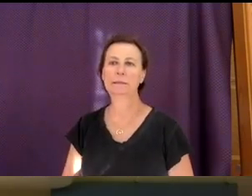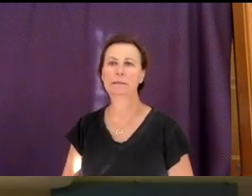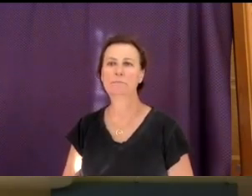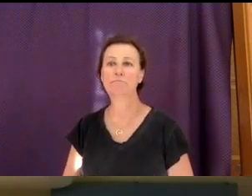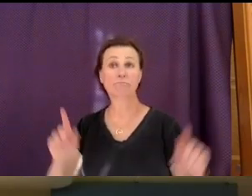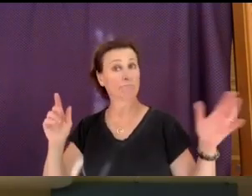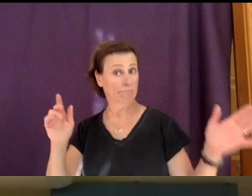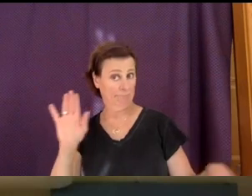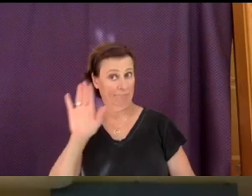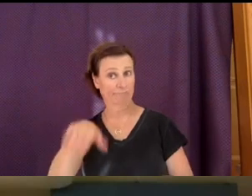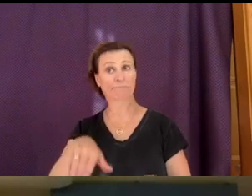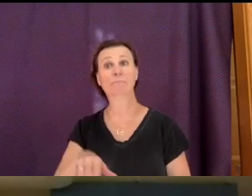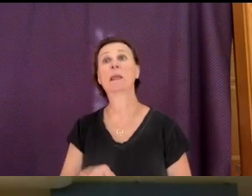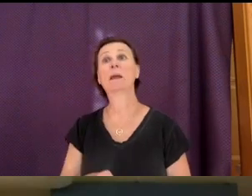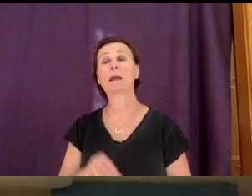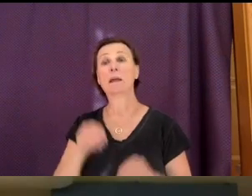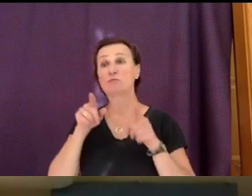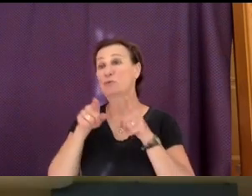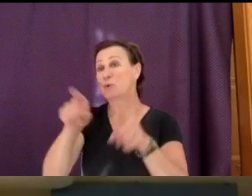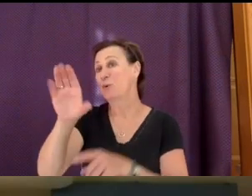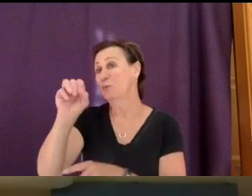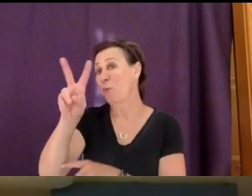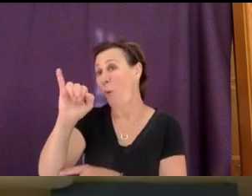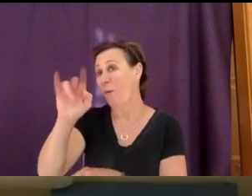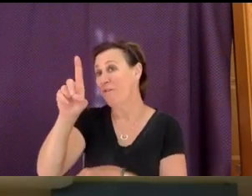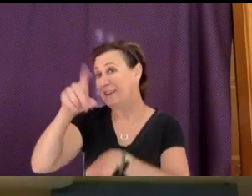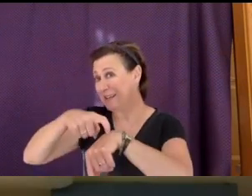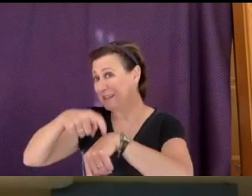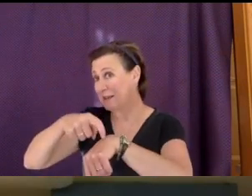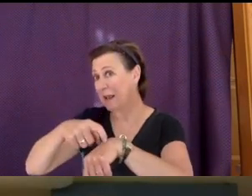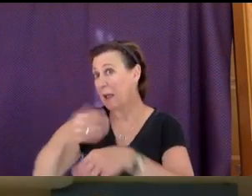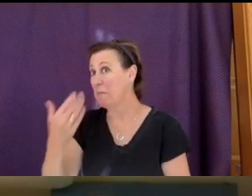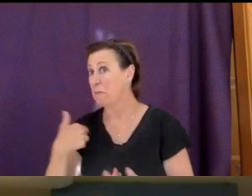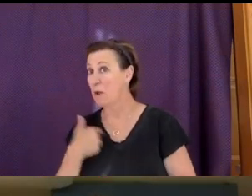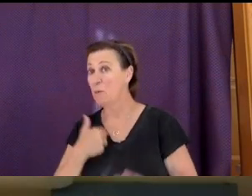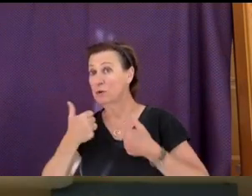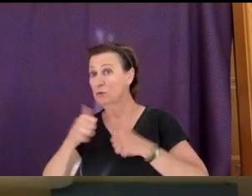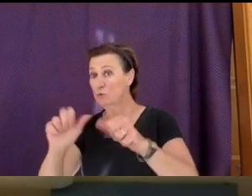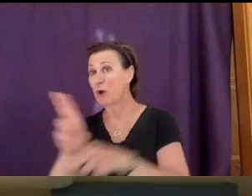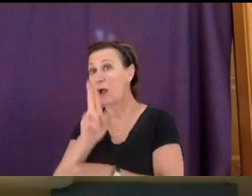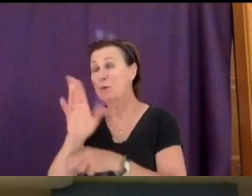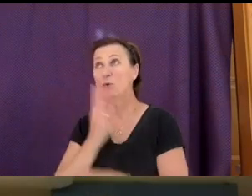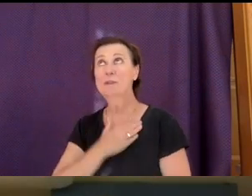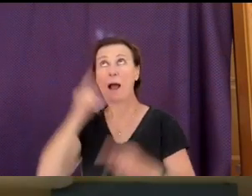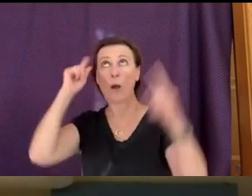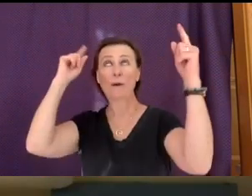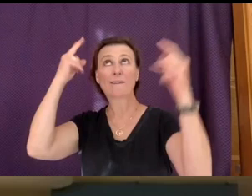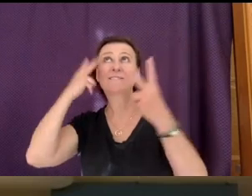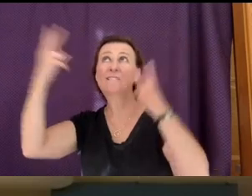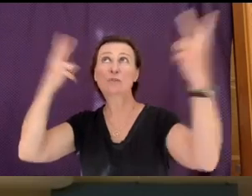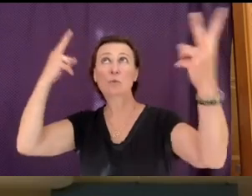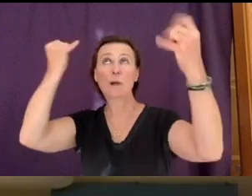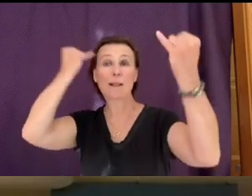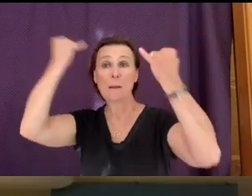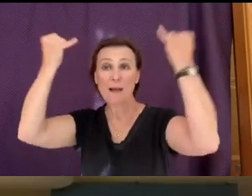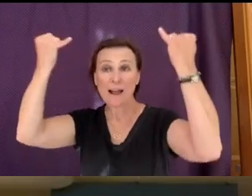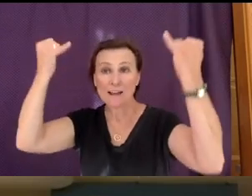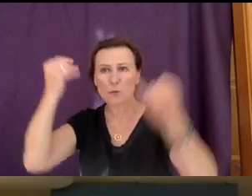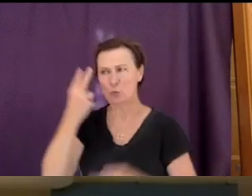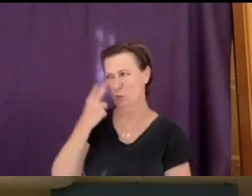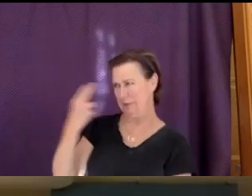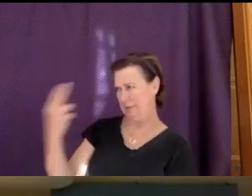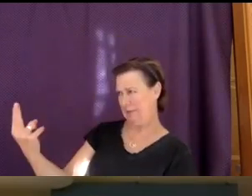Parenthetically, perhaps in these COVID times, we might try using our visual imagination to see the